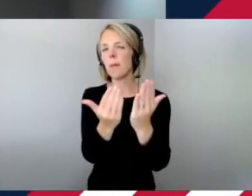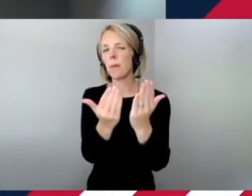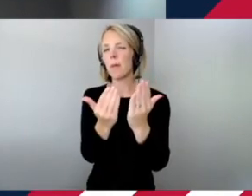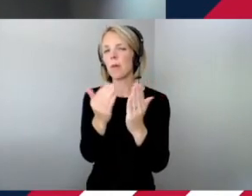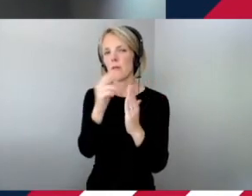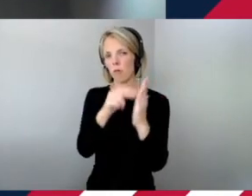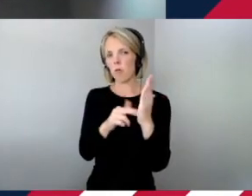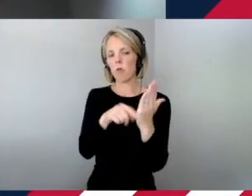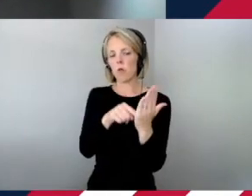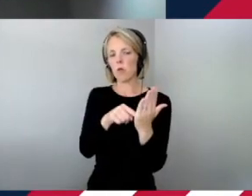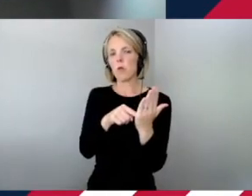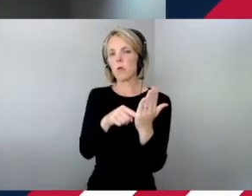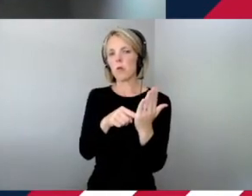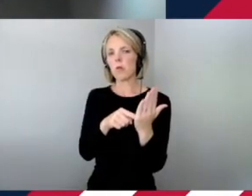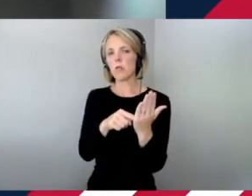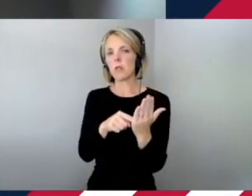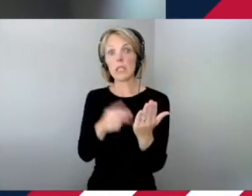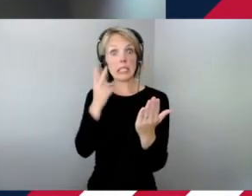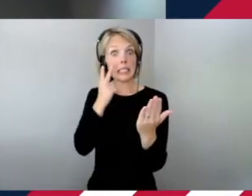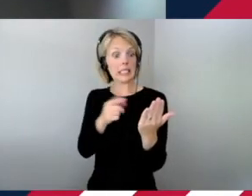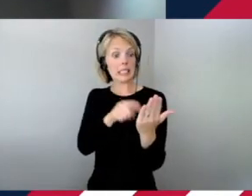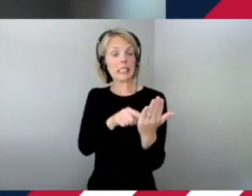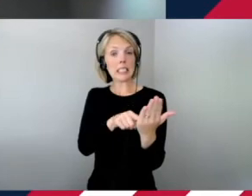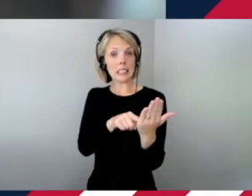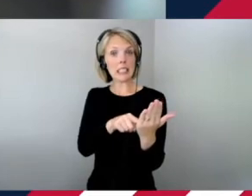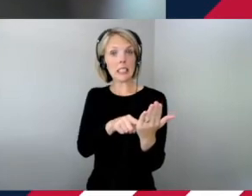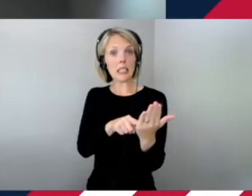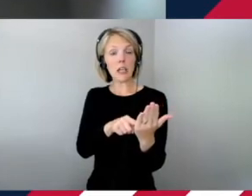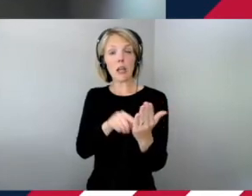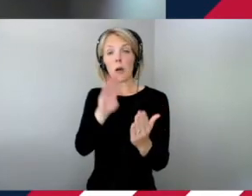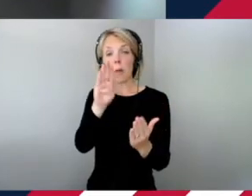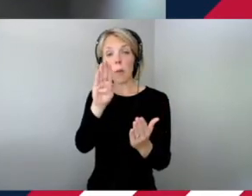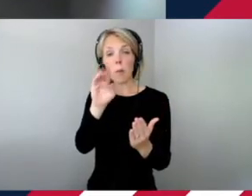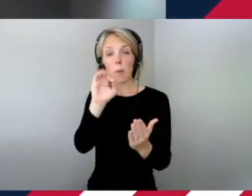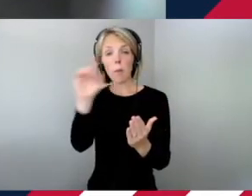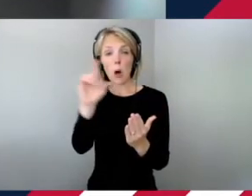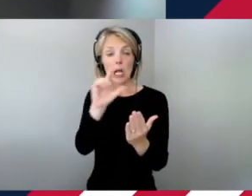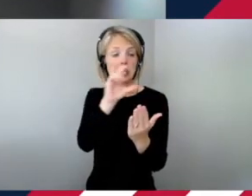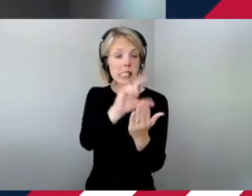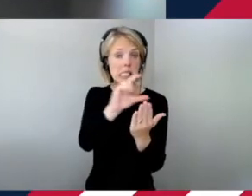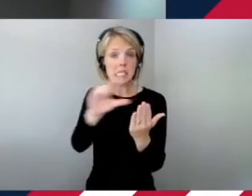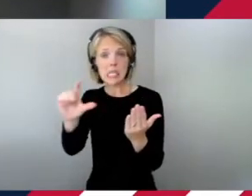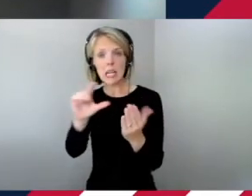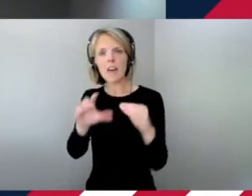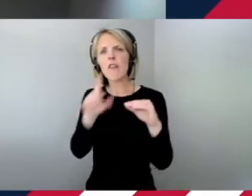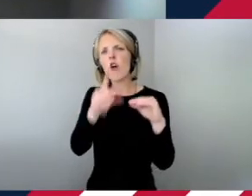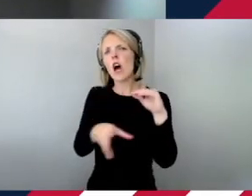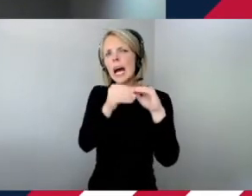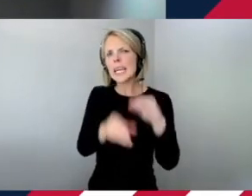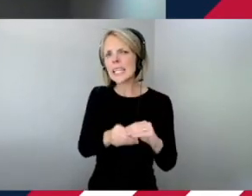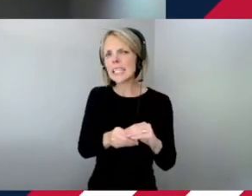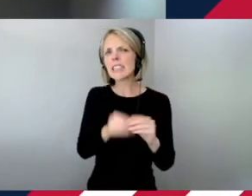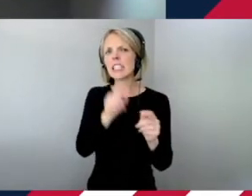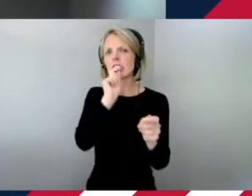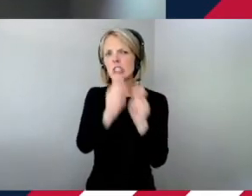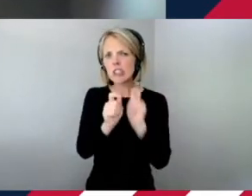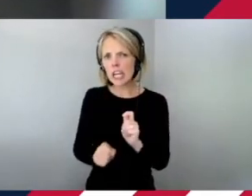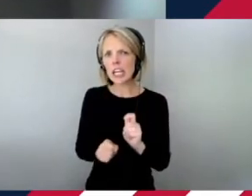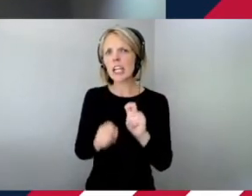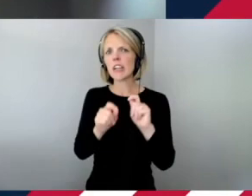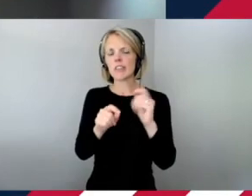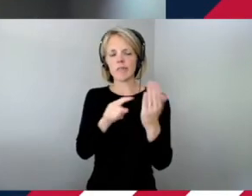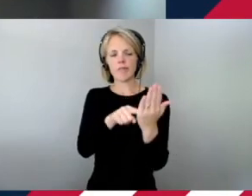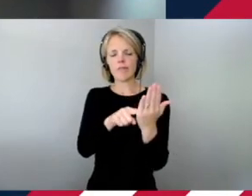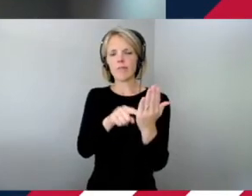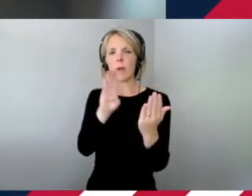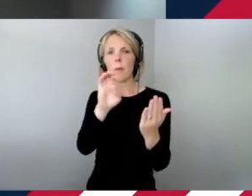rules. We'll see bolded the additions. All of those additions are made to